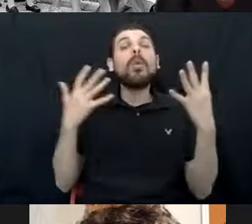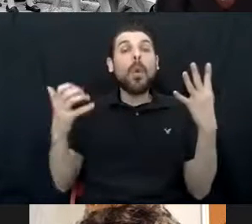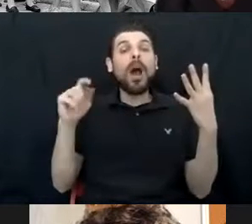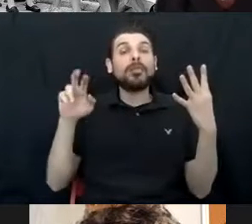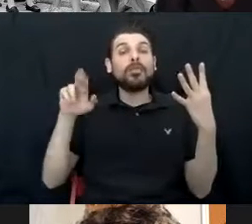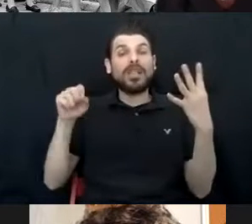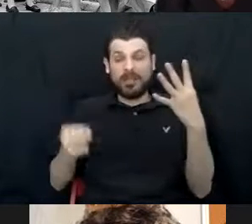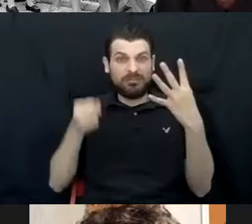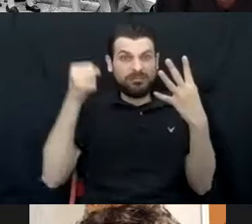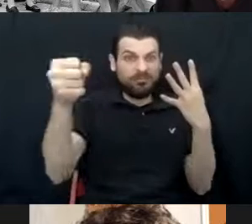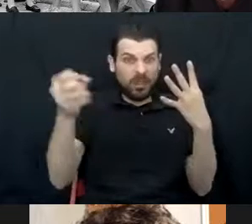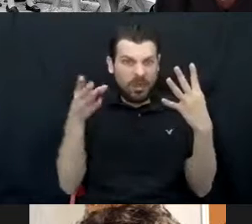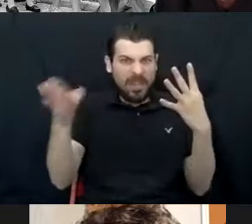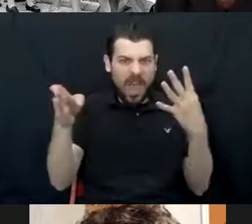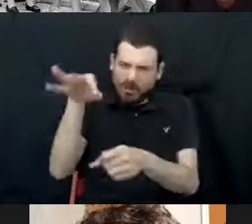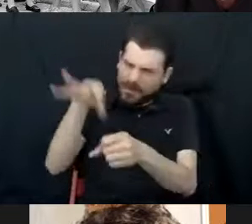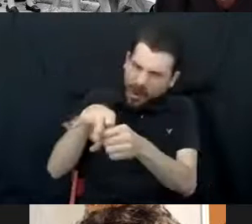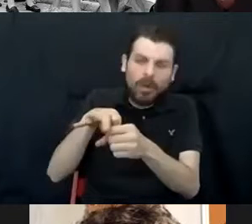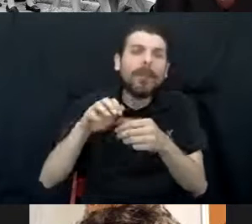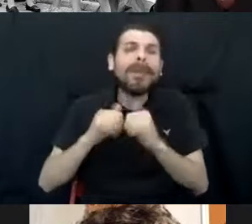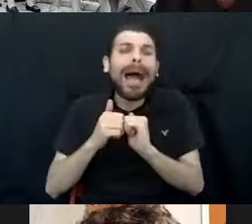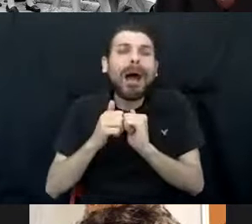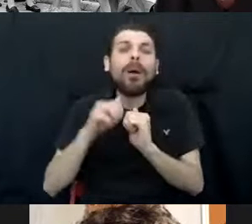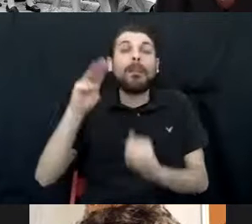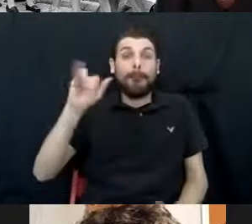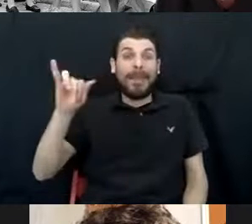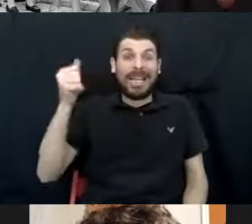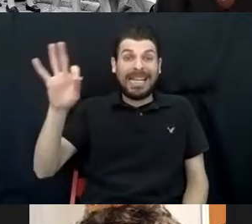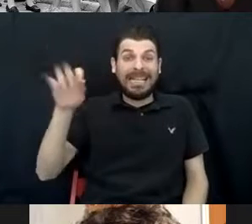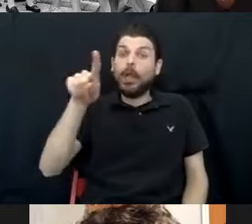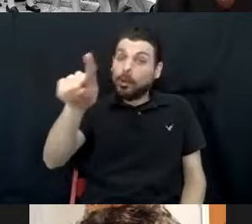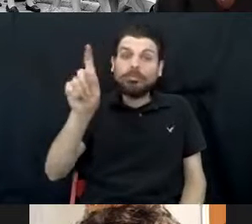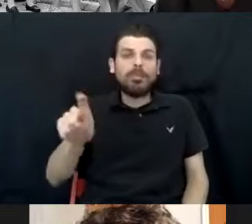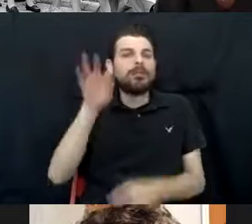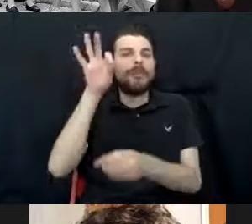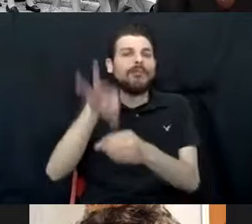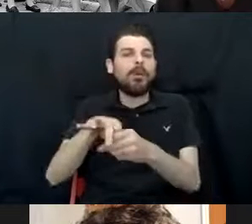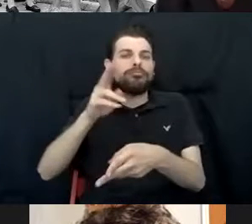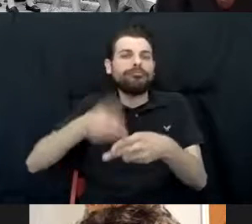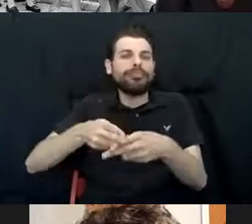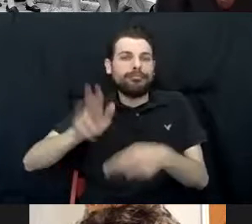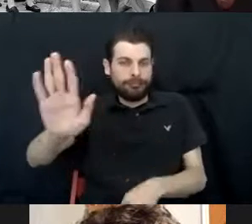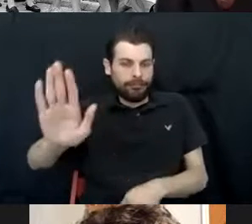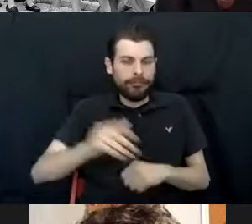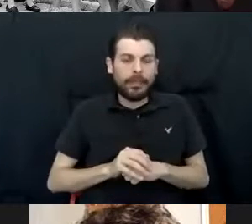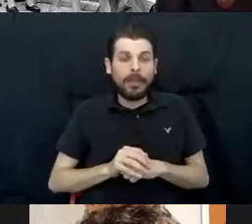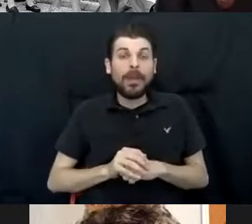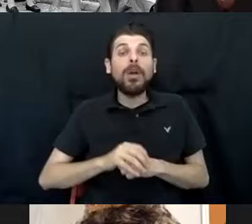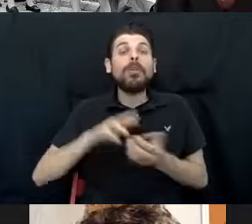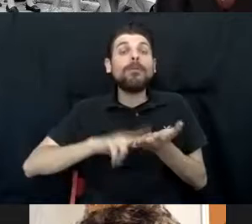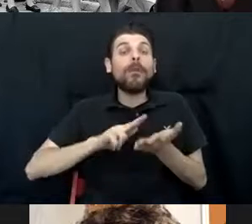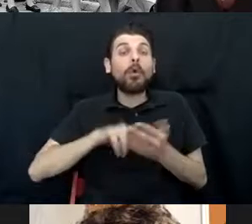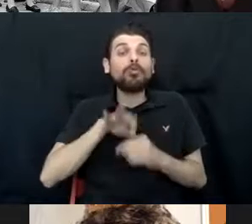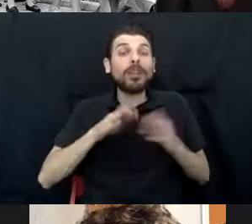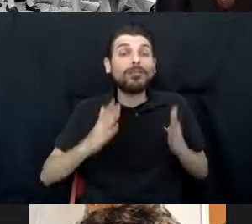May 19th for Teressa Raiford. Yeah. In addition, voter registration ends for this primary